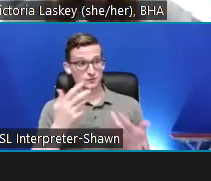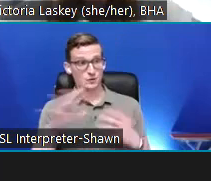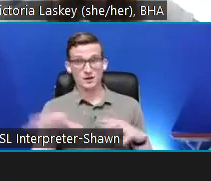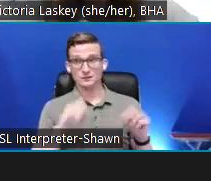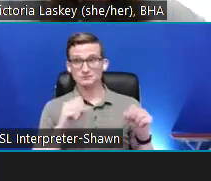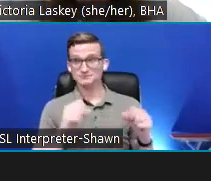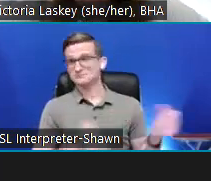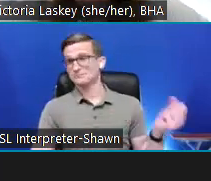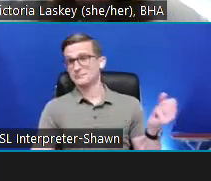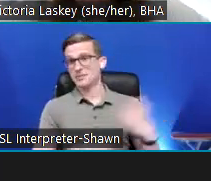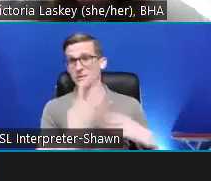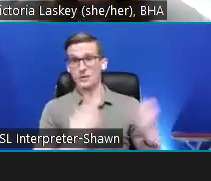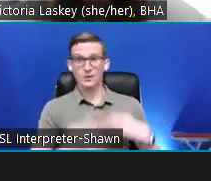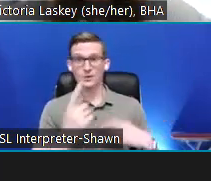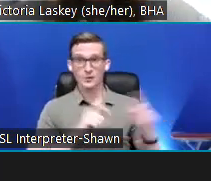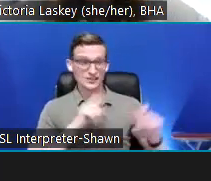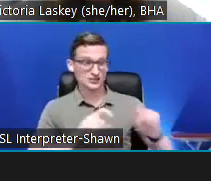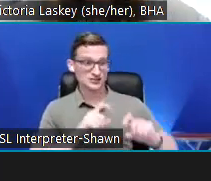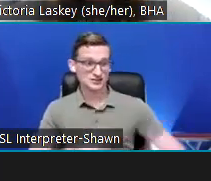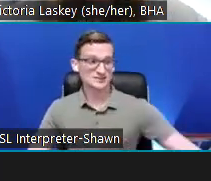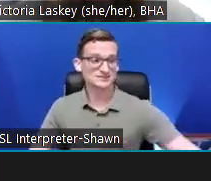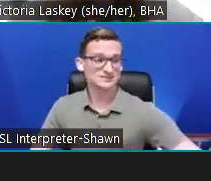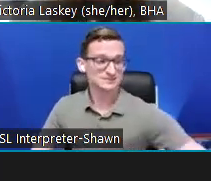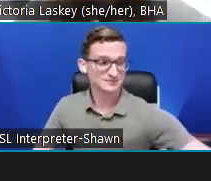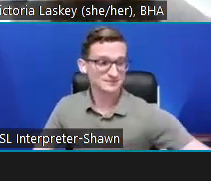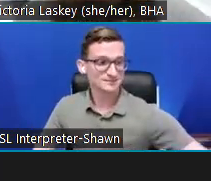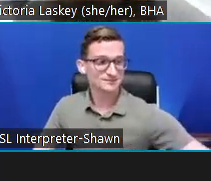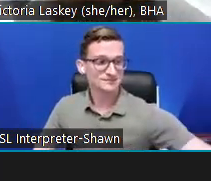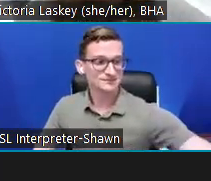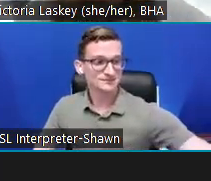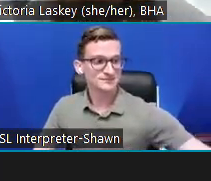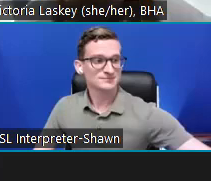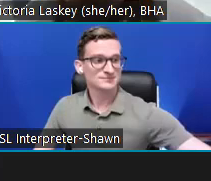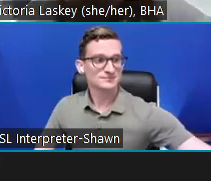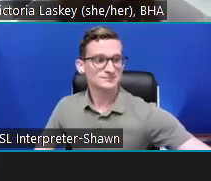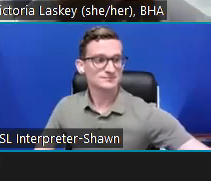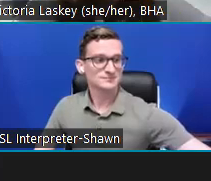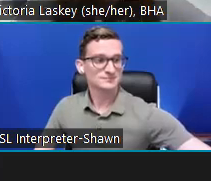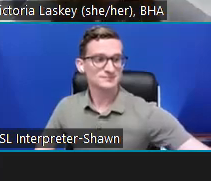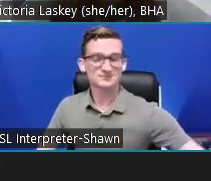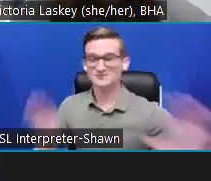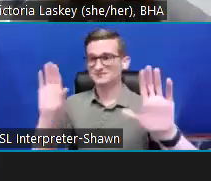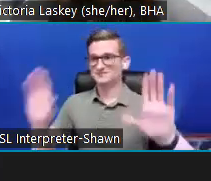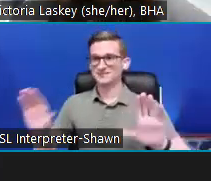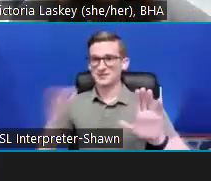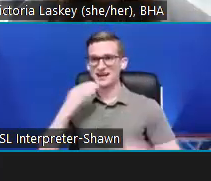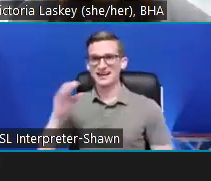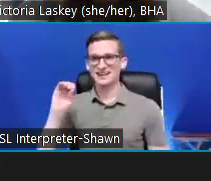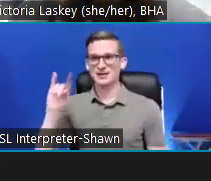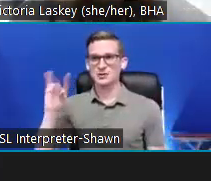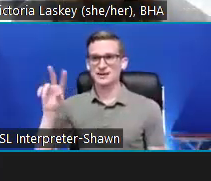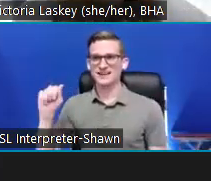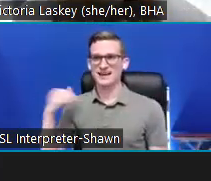some questions out there? Great. Thank you for that, Olivia. We have been furiously drafting